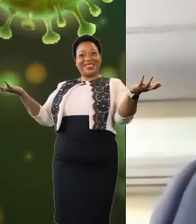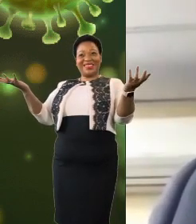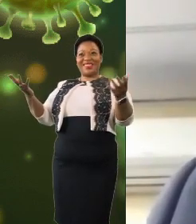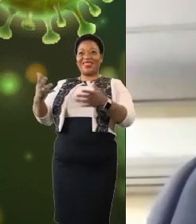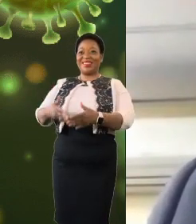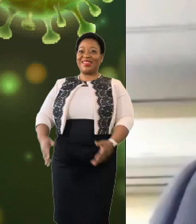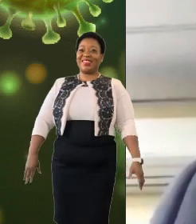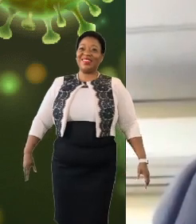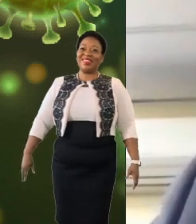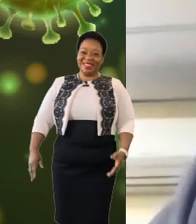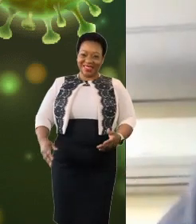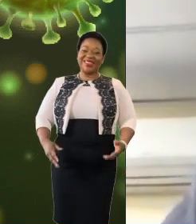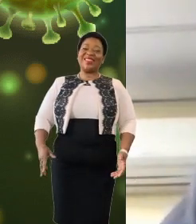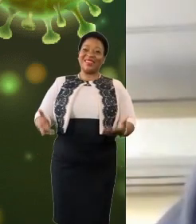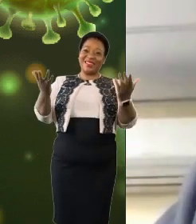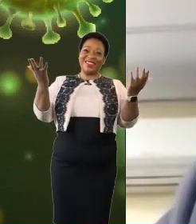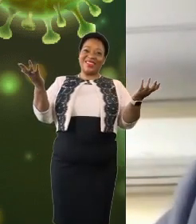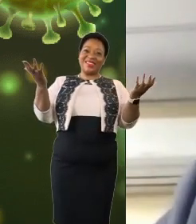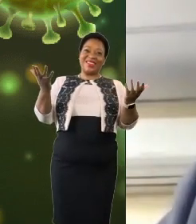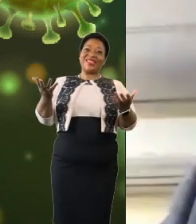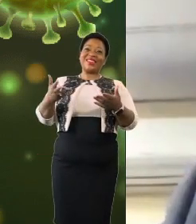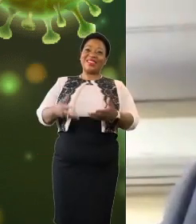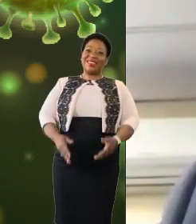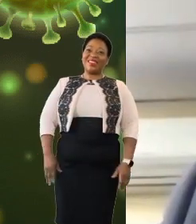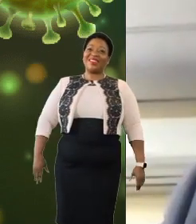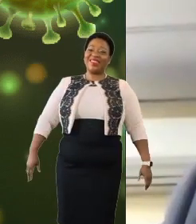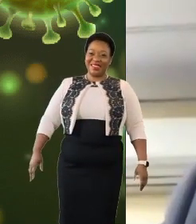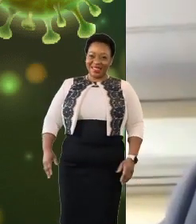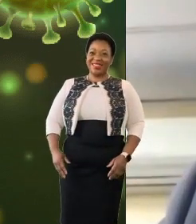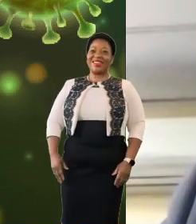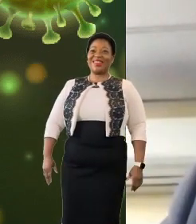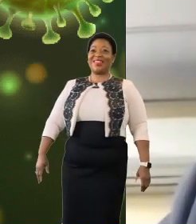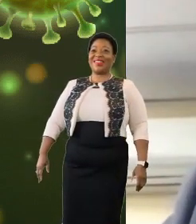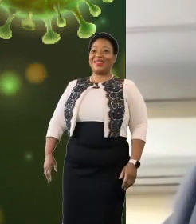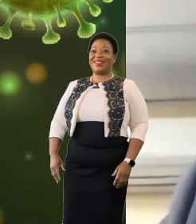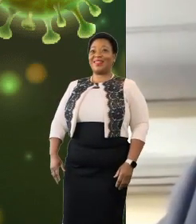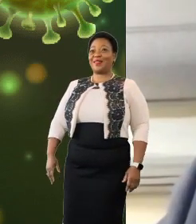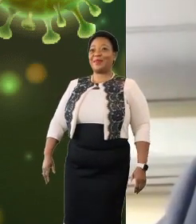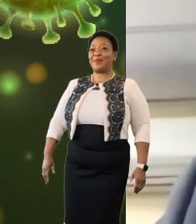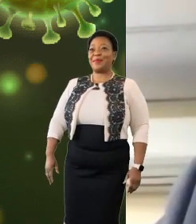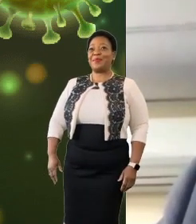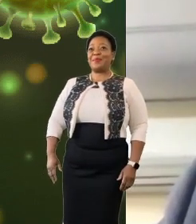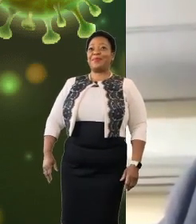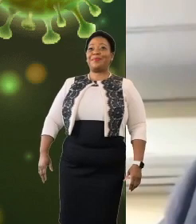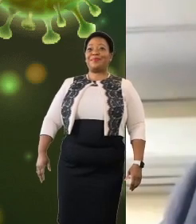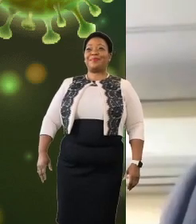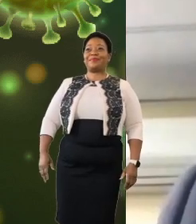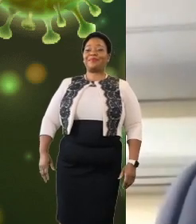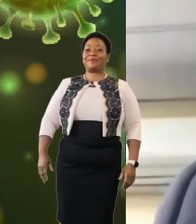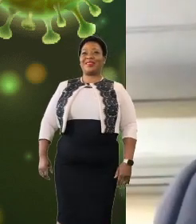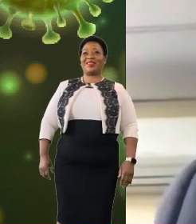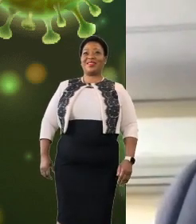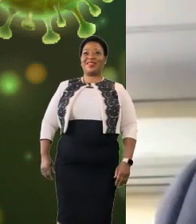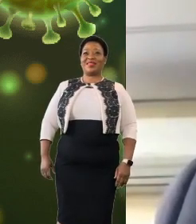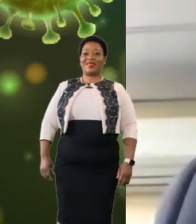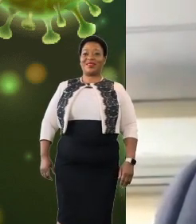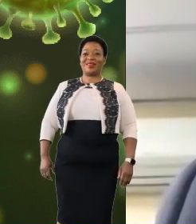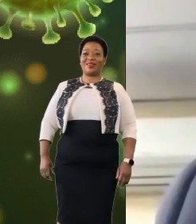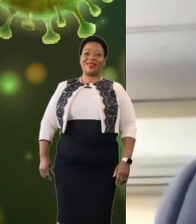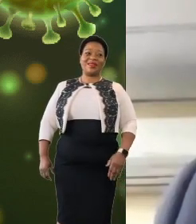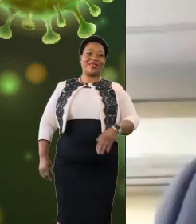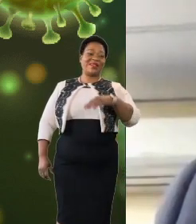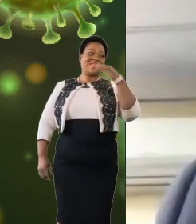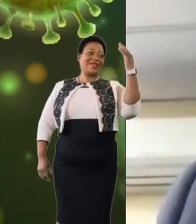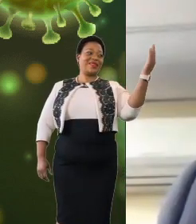linked projects coordinated in a manner that ensures that the people that are trained in this space are plugged into employment, or we